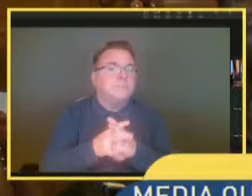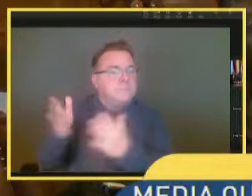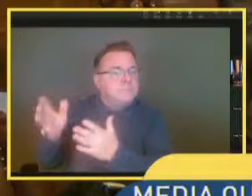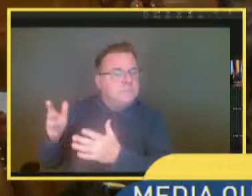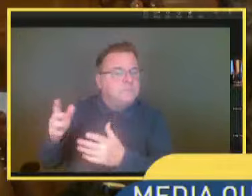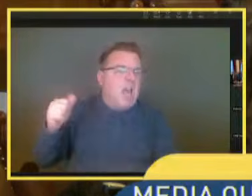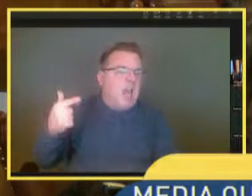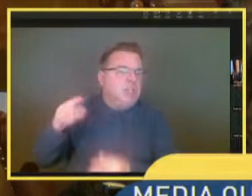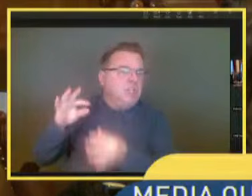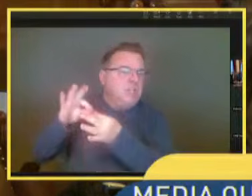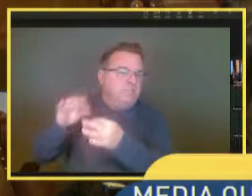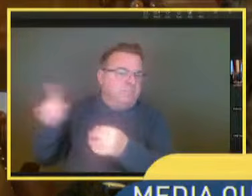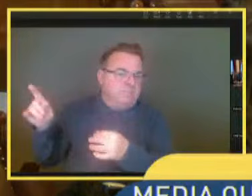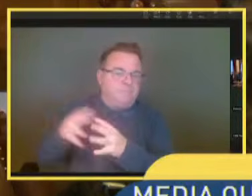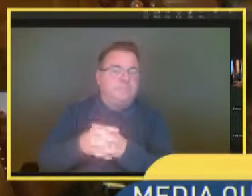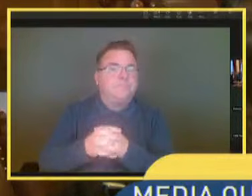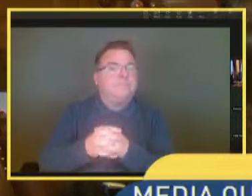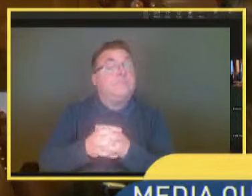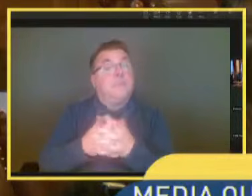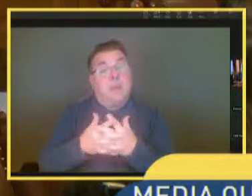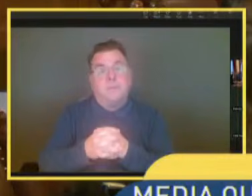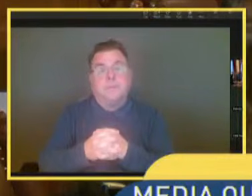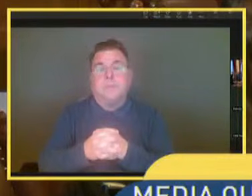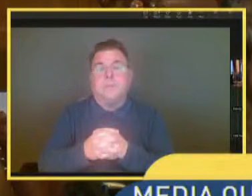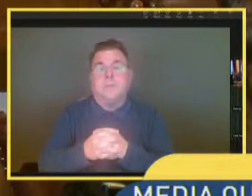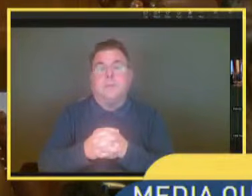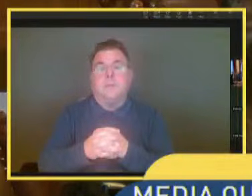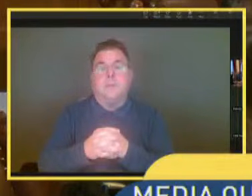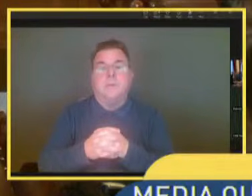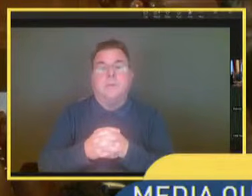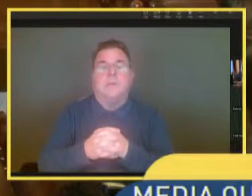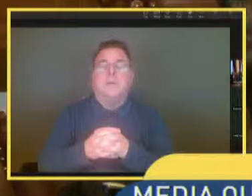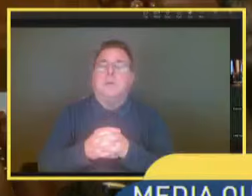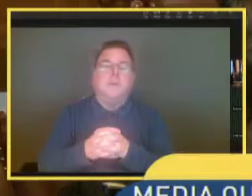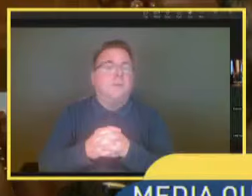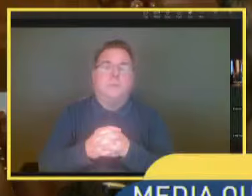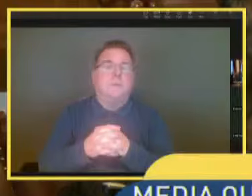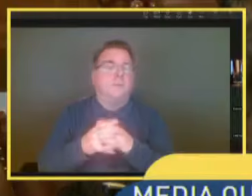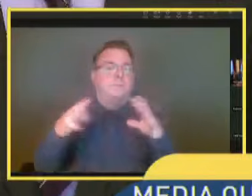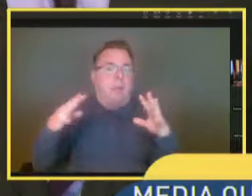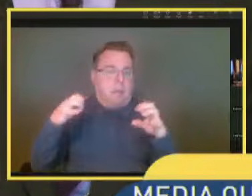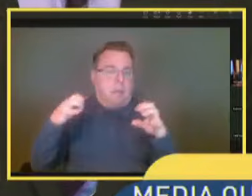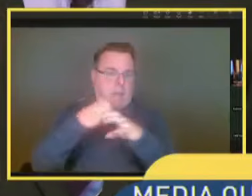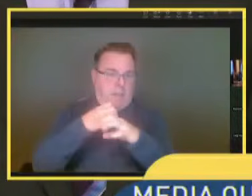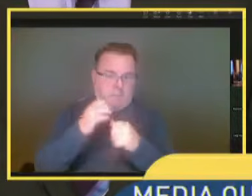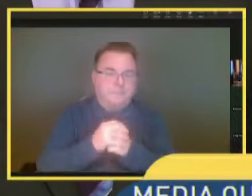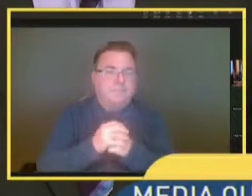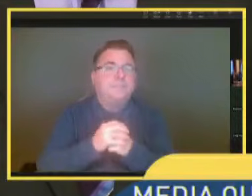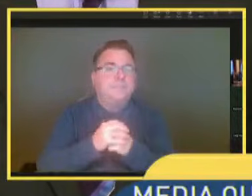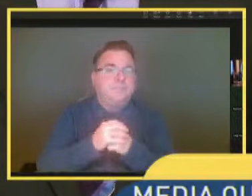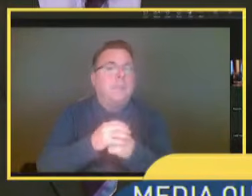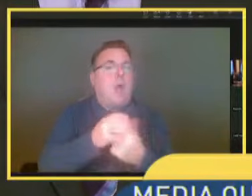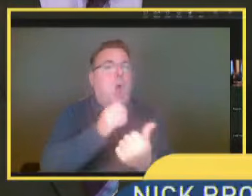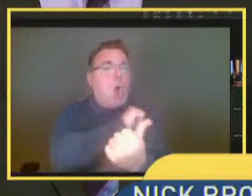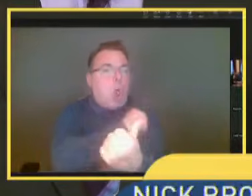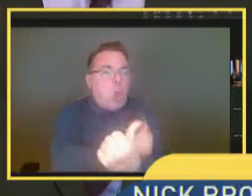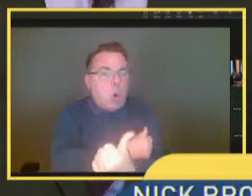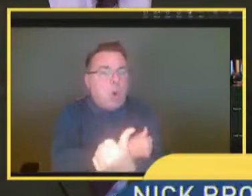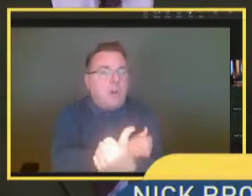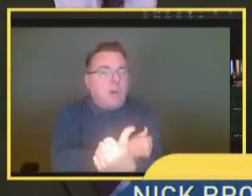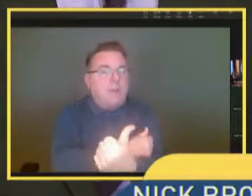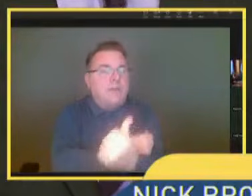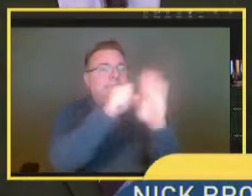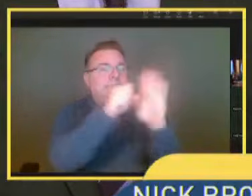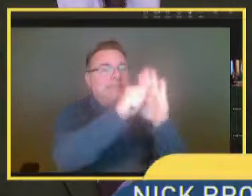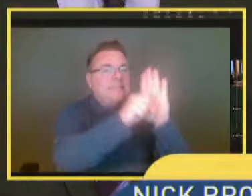speak to that. It's obviously incredibly complicated when you're talking about the division of authority between state law enforcement,